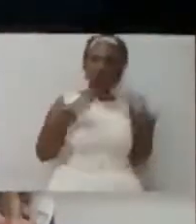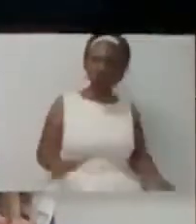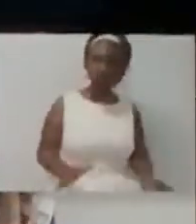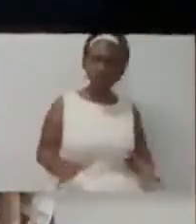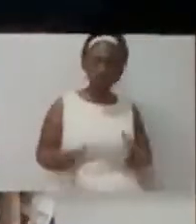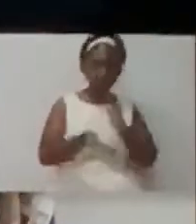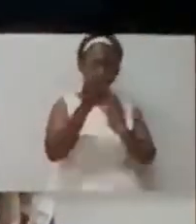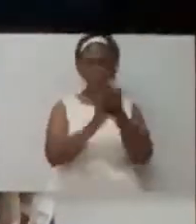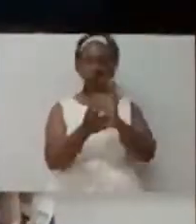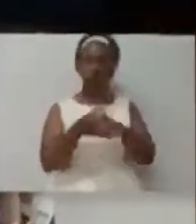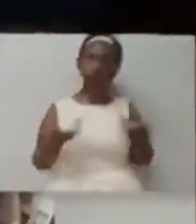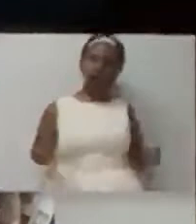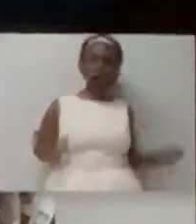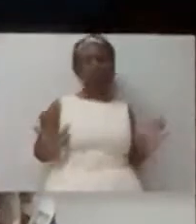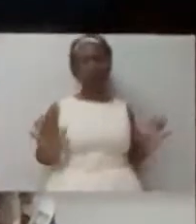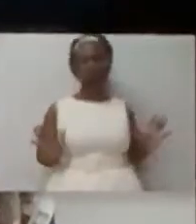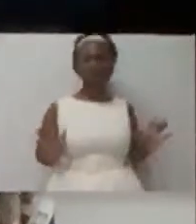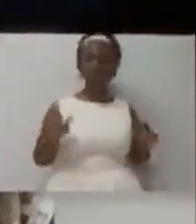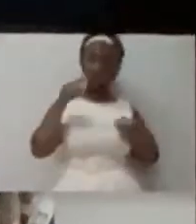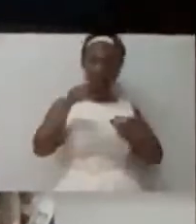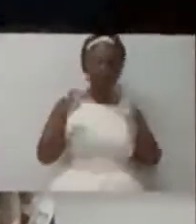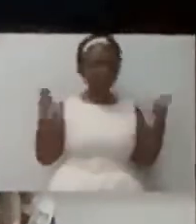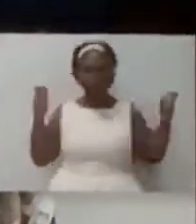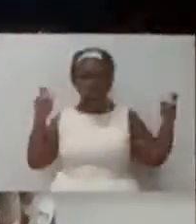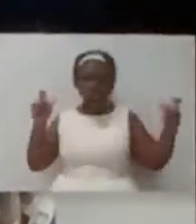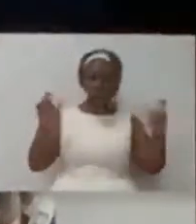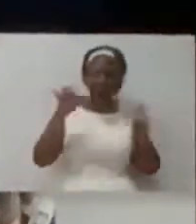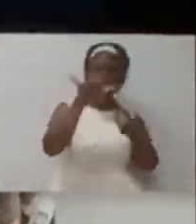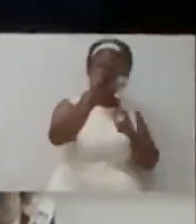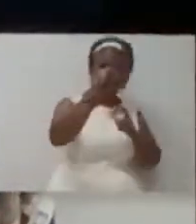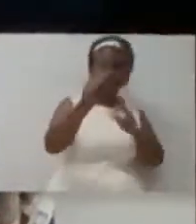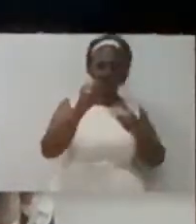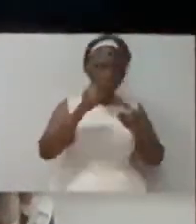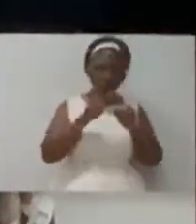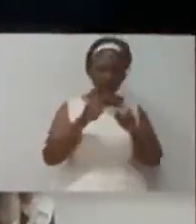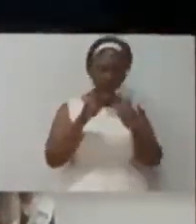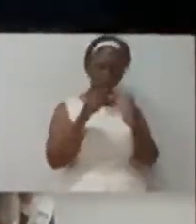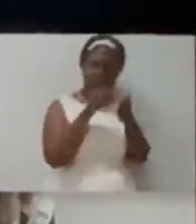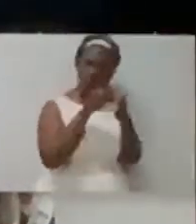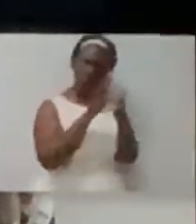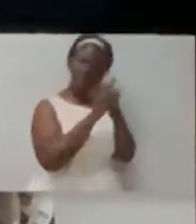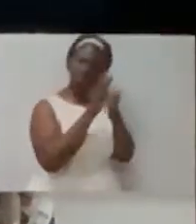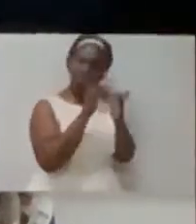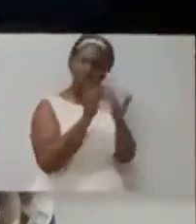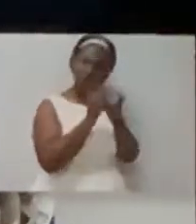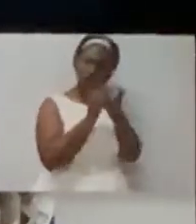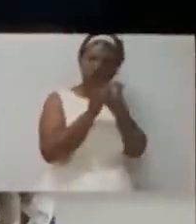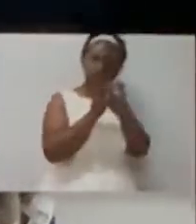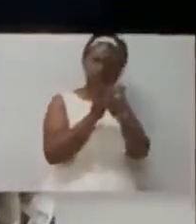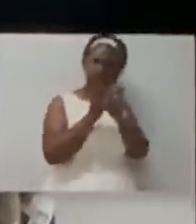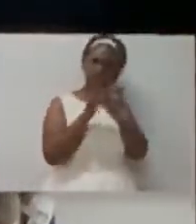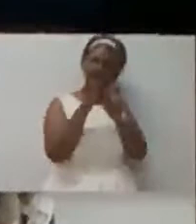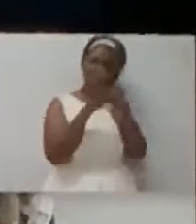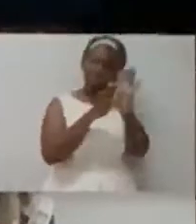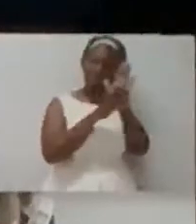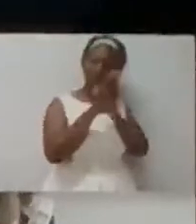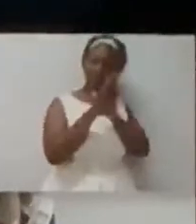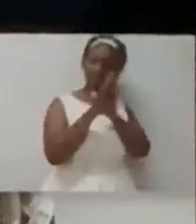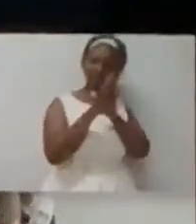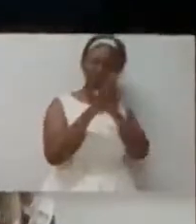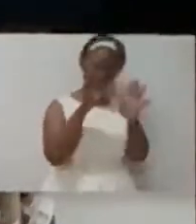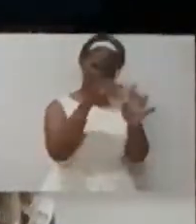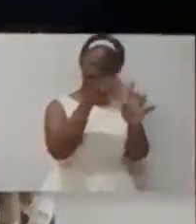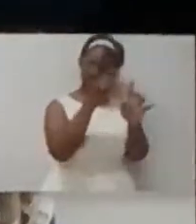product. None of us are. This is a huge milestone, an event or action marking a significant change or stage in development.